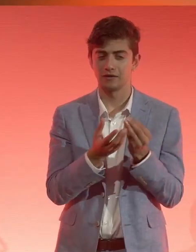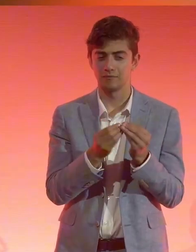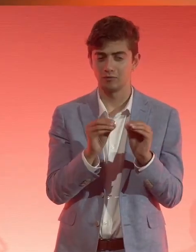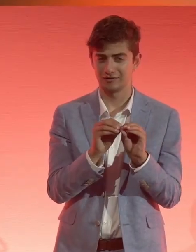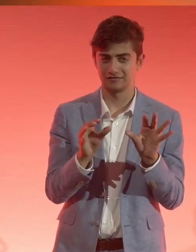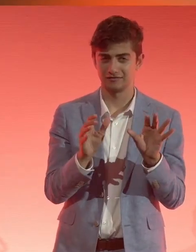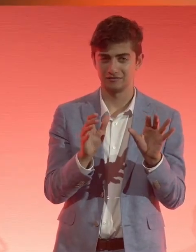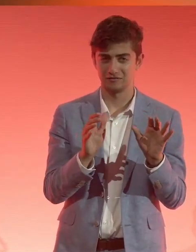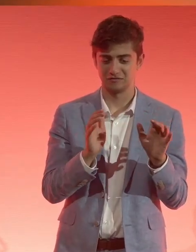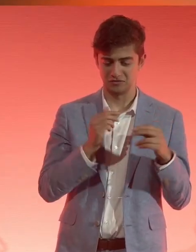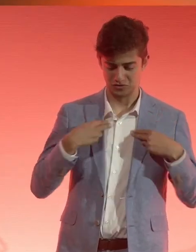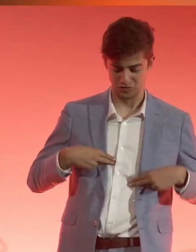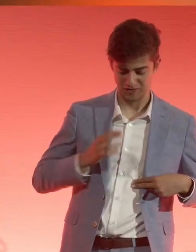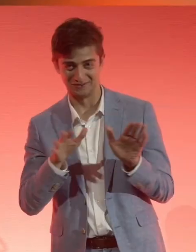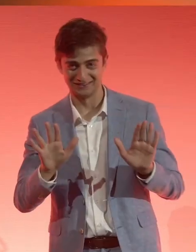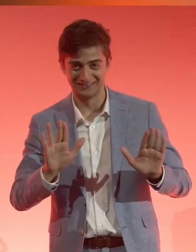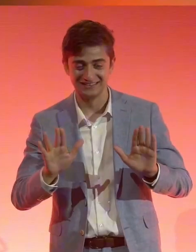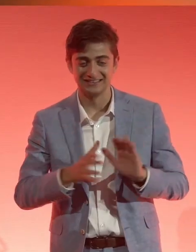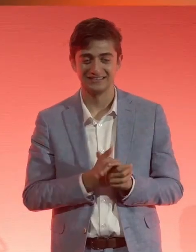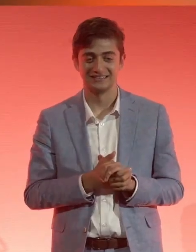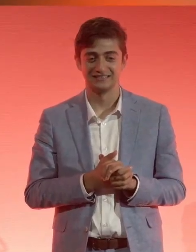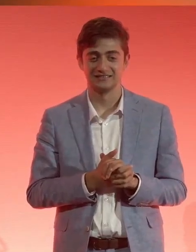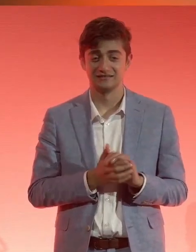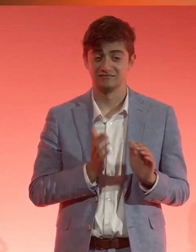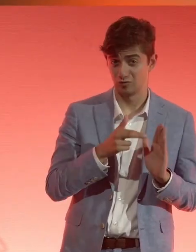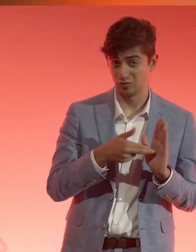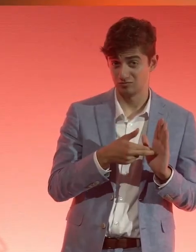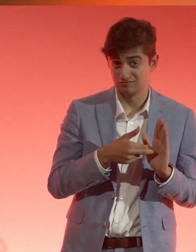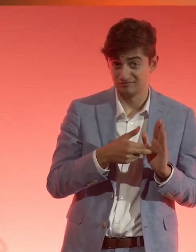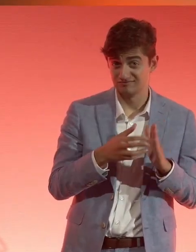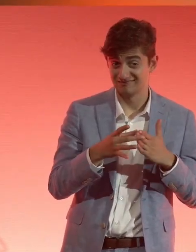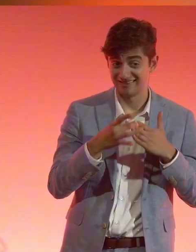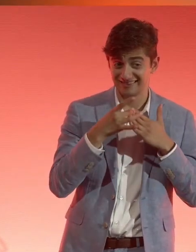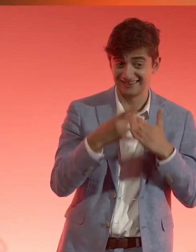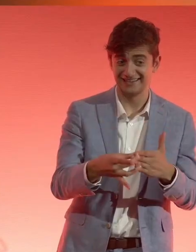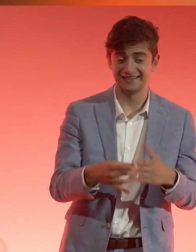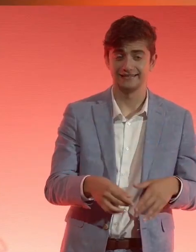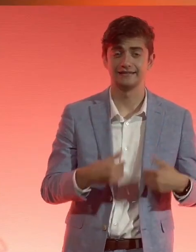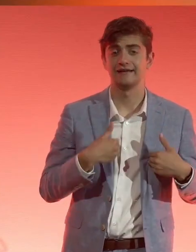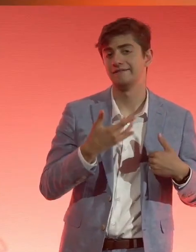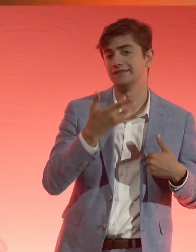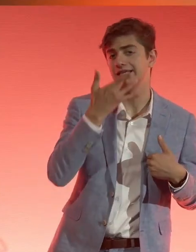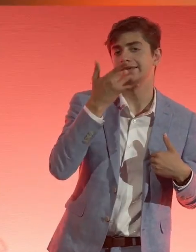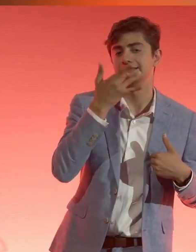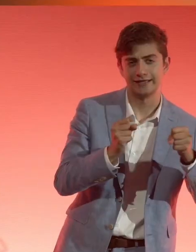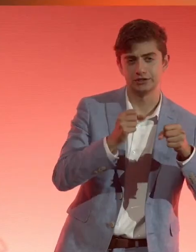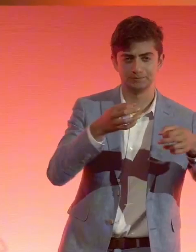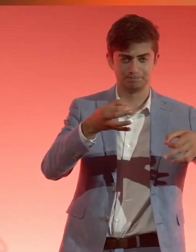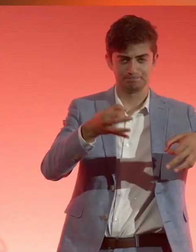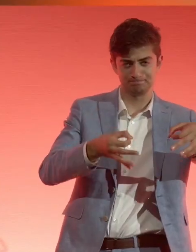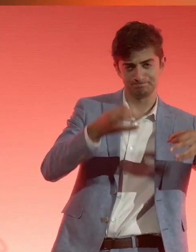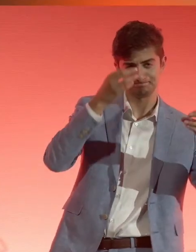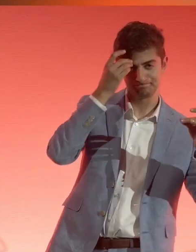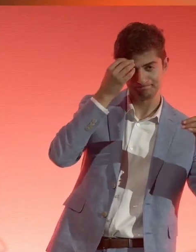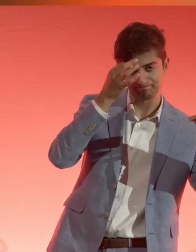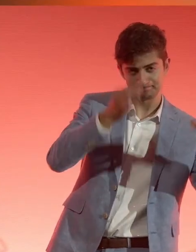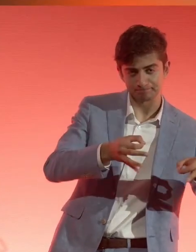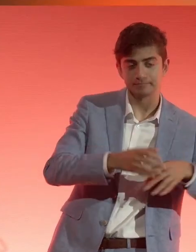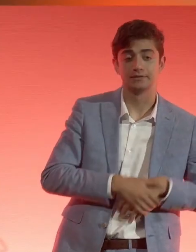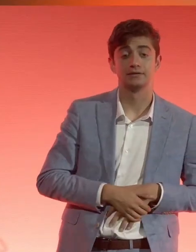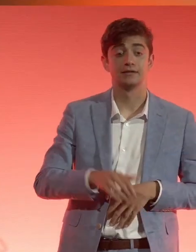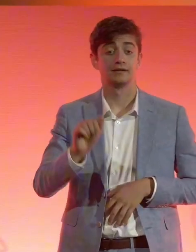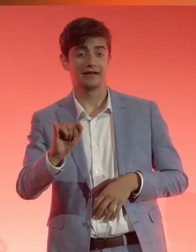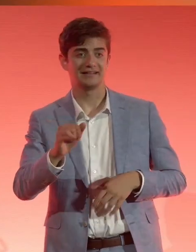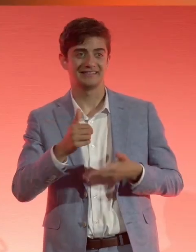What's our role? What is AI's? Our role is to lead with taste, strategy, and judgment. And AI's role is